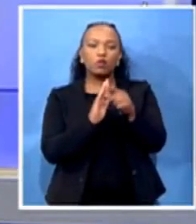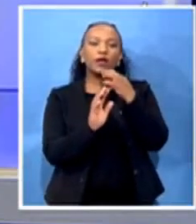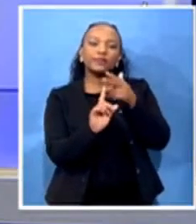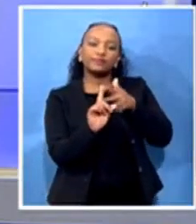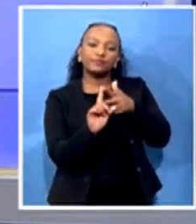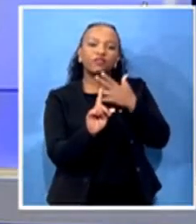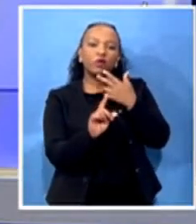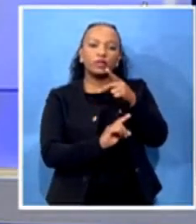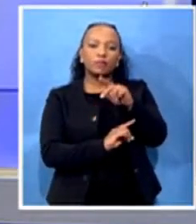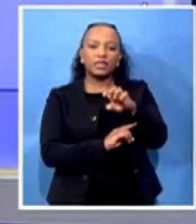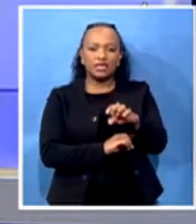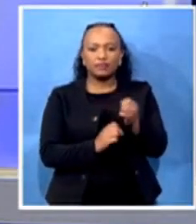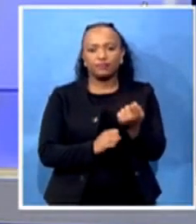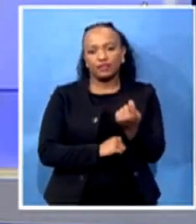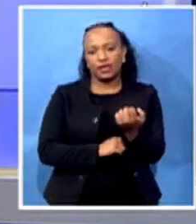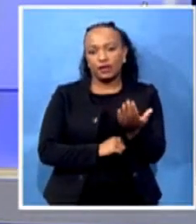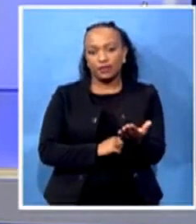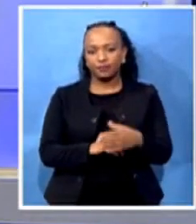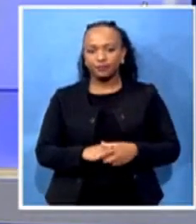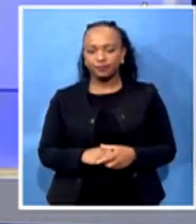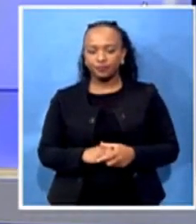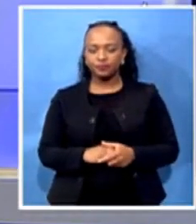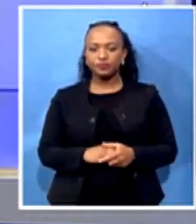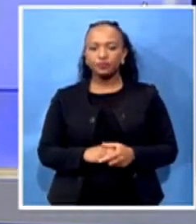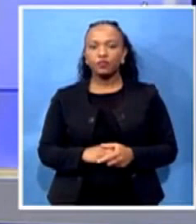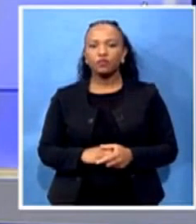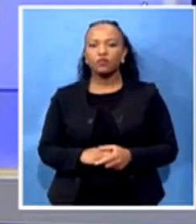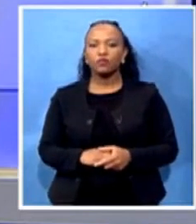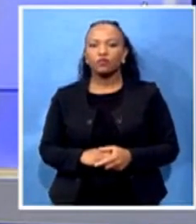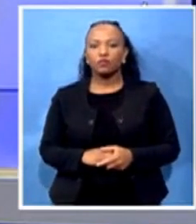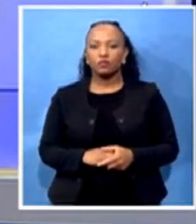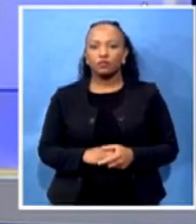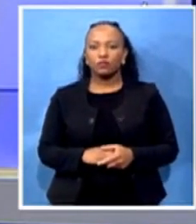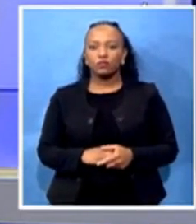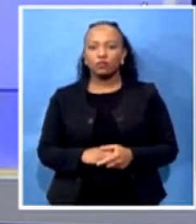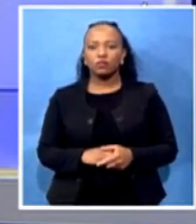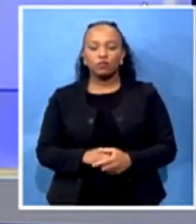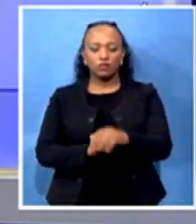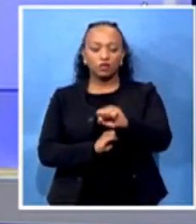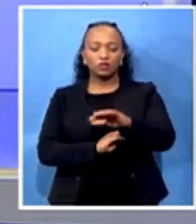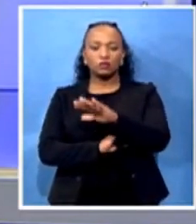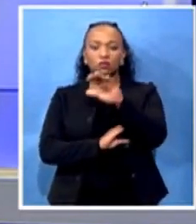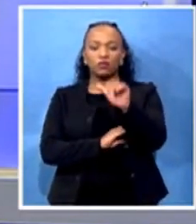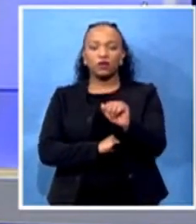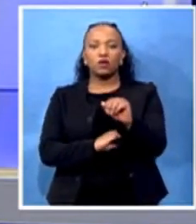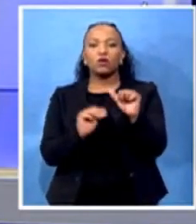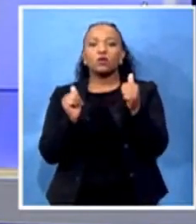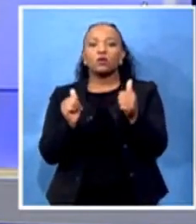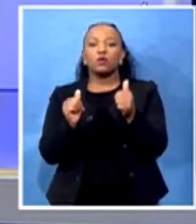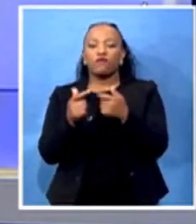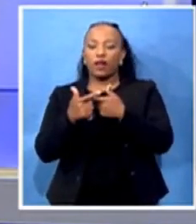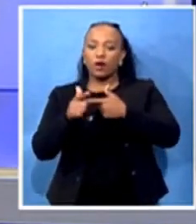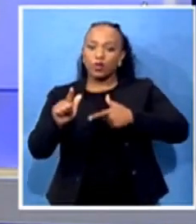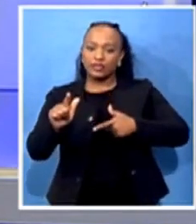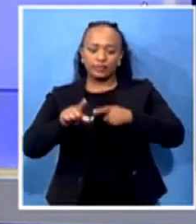South Africa is a melting pot of linguistic diversity with 11